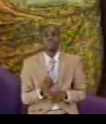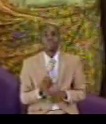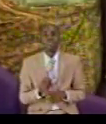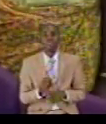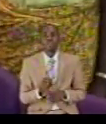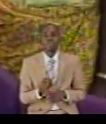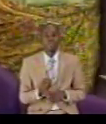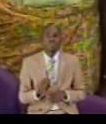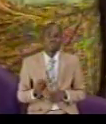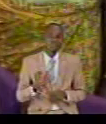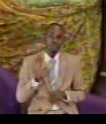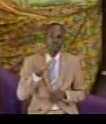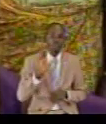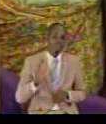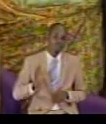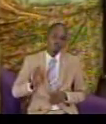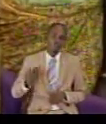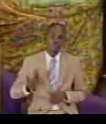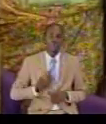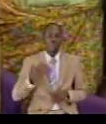your soul will prosper,